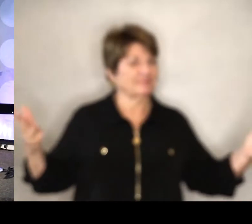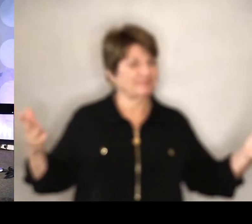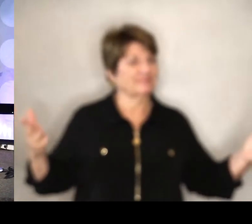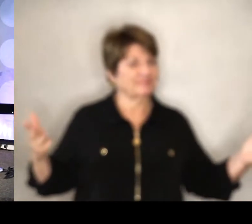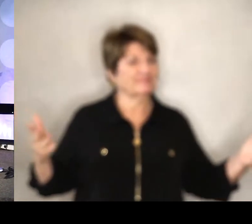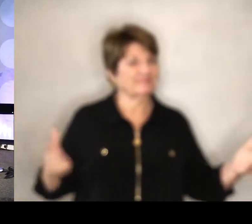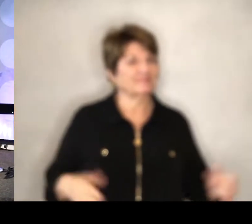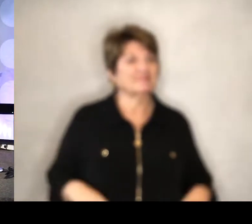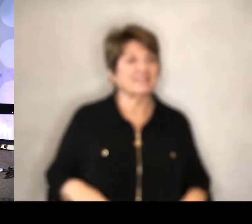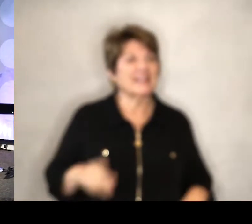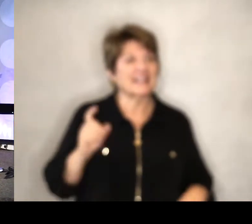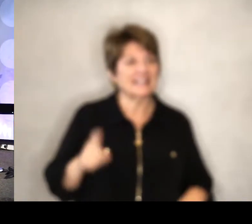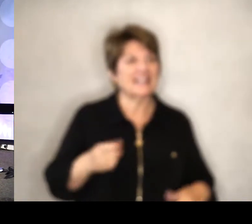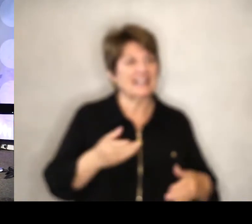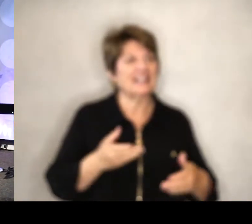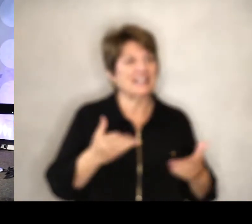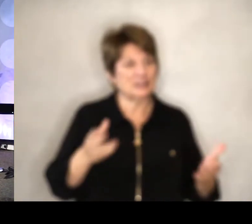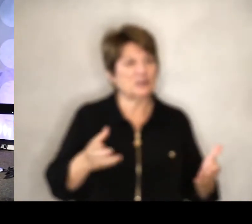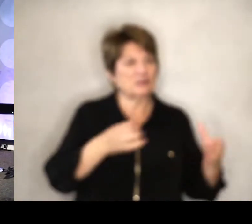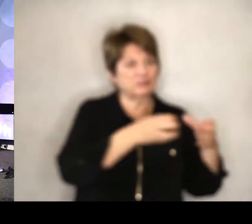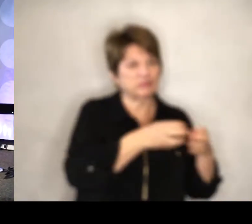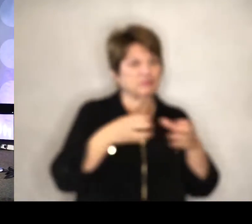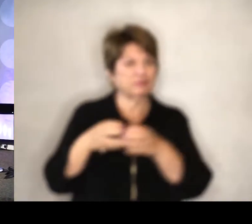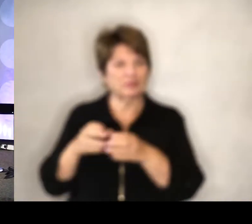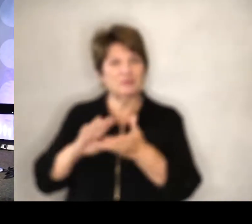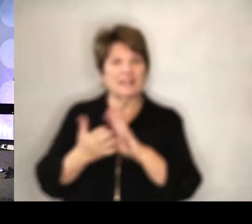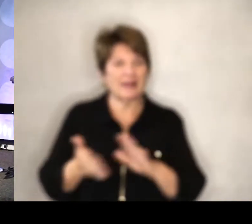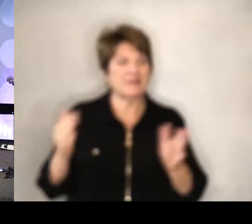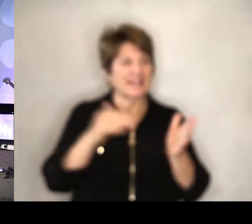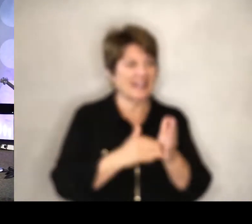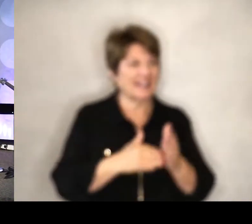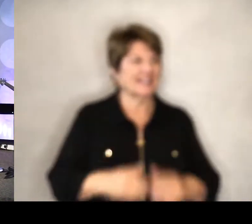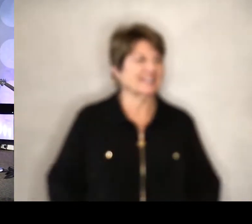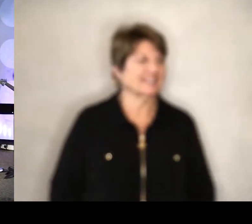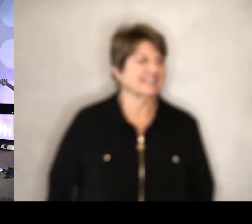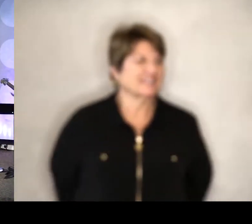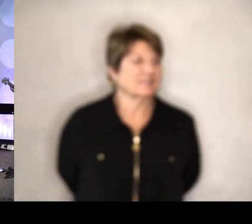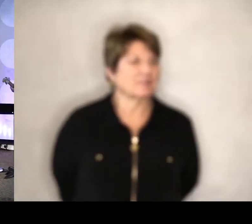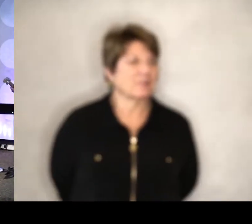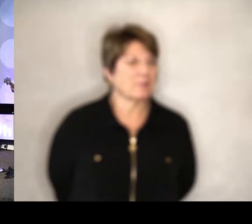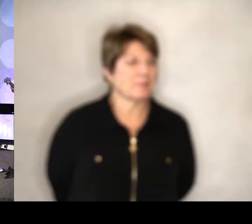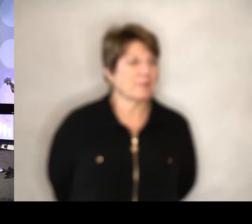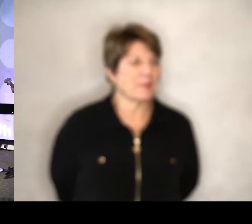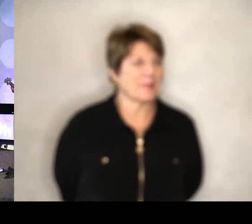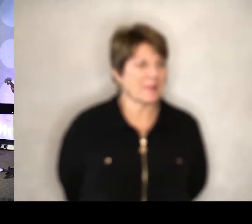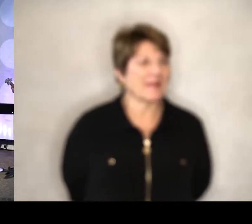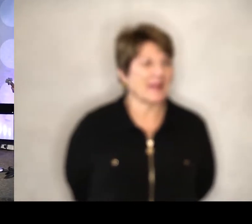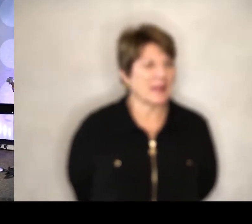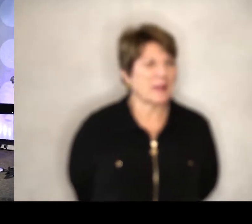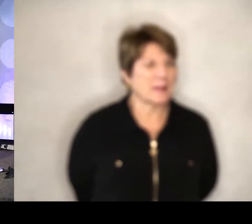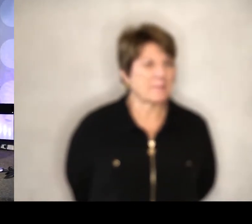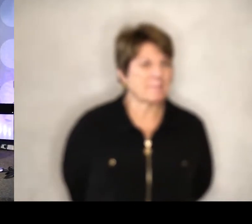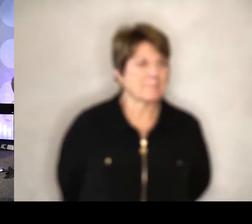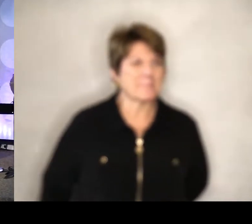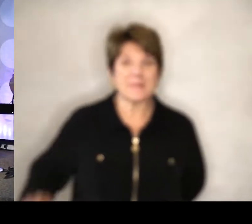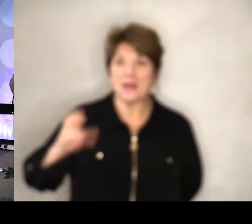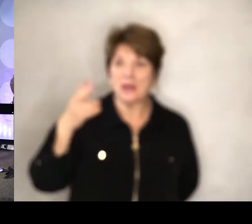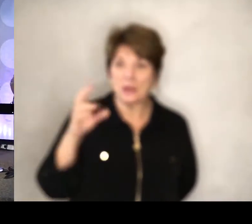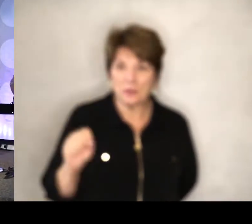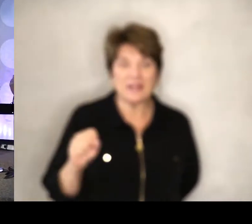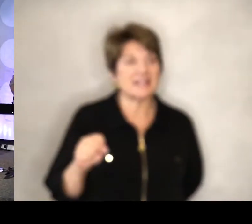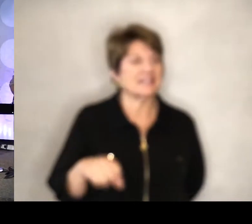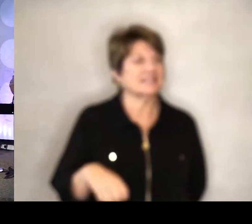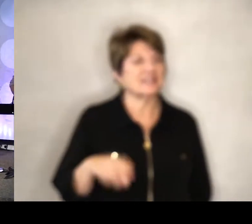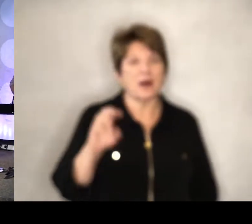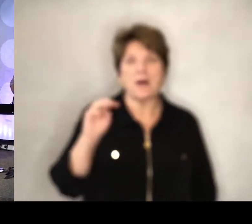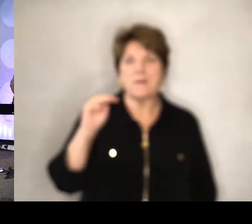chop. Chopped. That's chopped. Good. That's a good connection. Yeah. There. That's good. That's good. So, Chris, Maureen, you guys are excused.